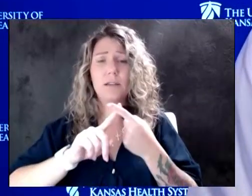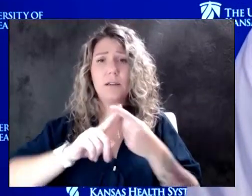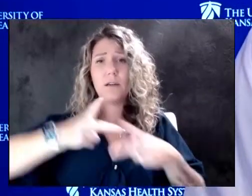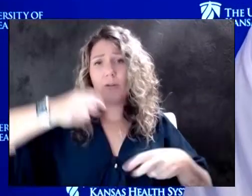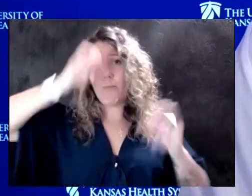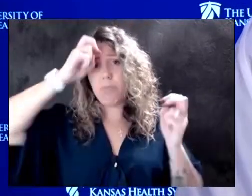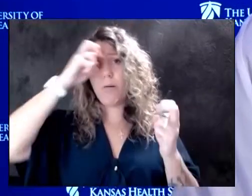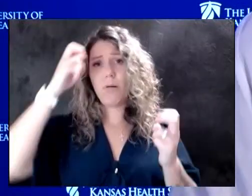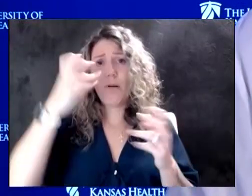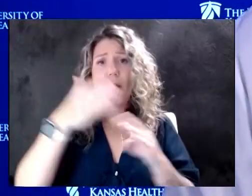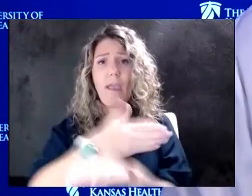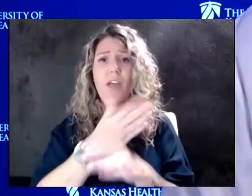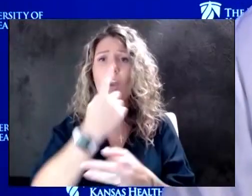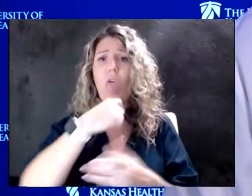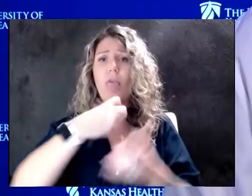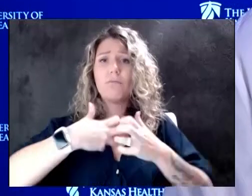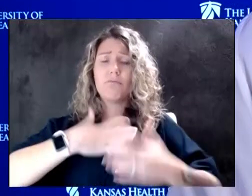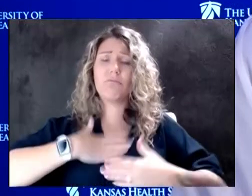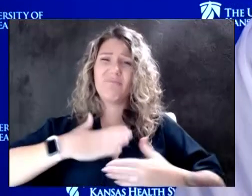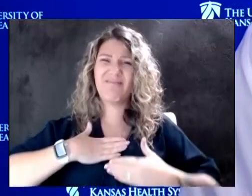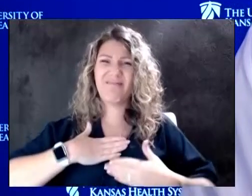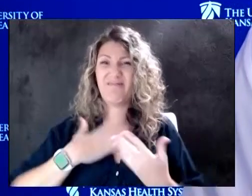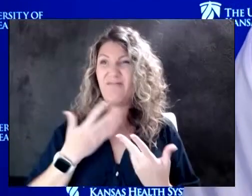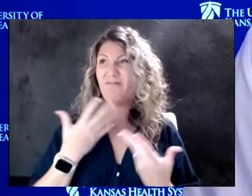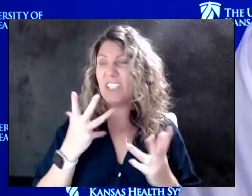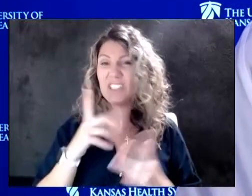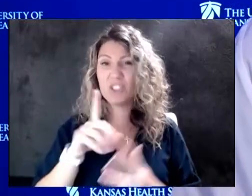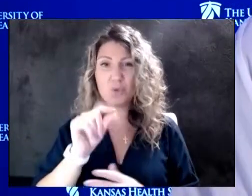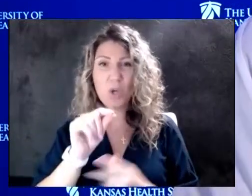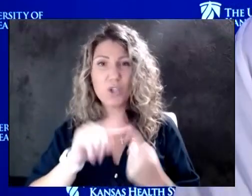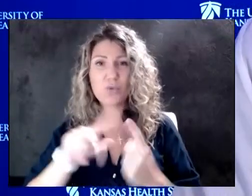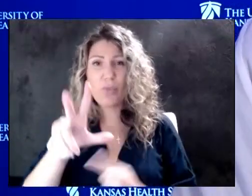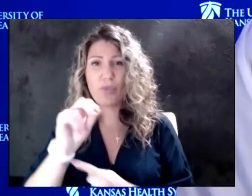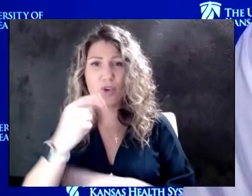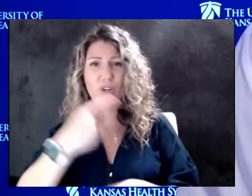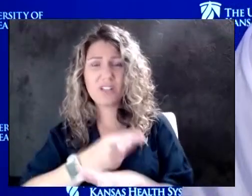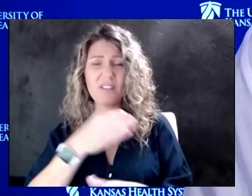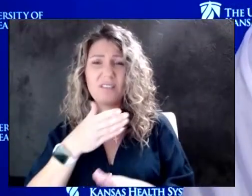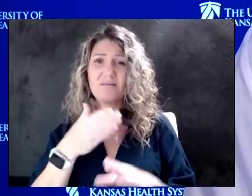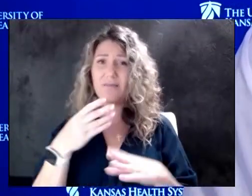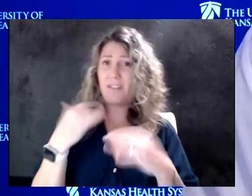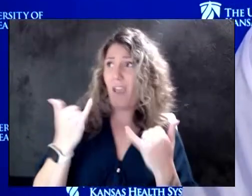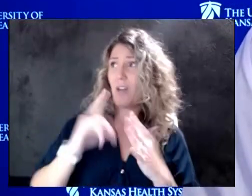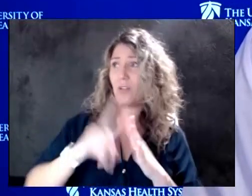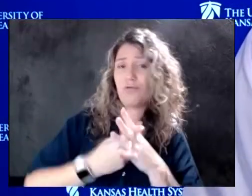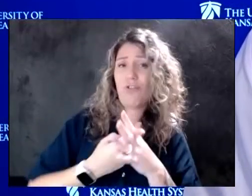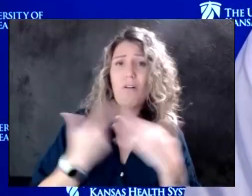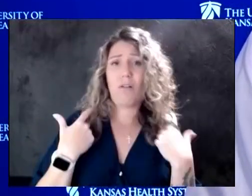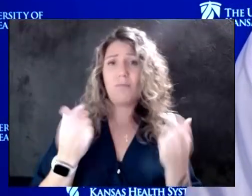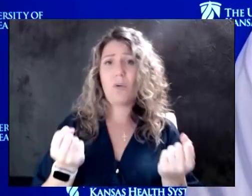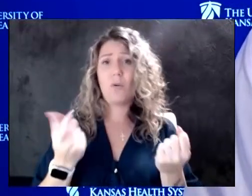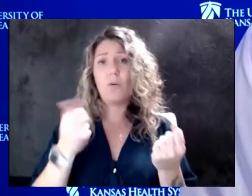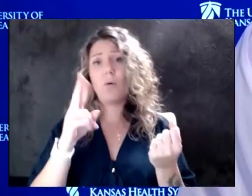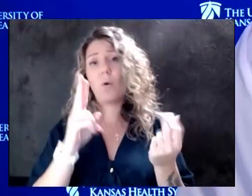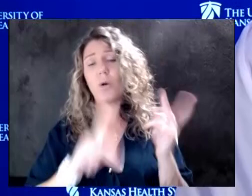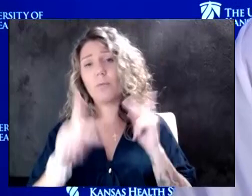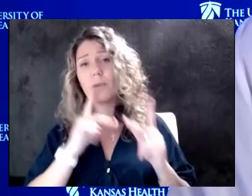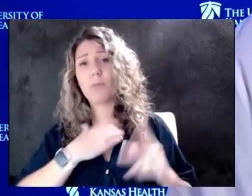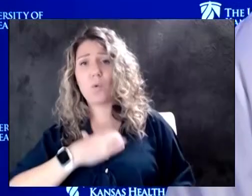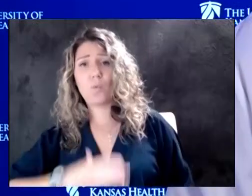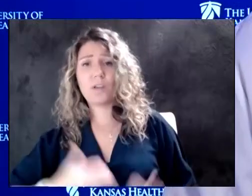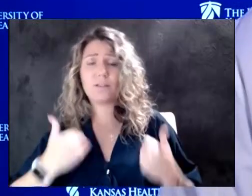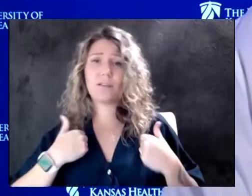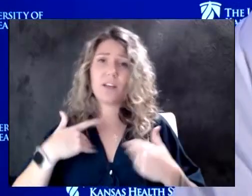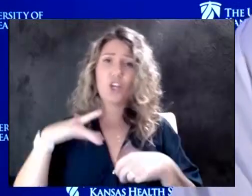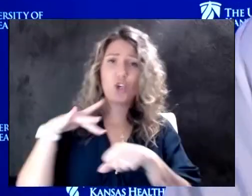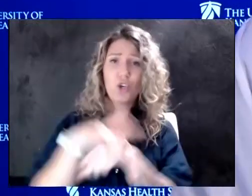they've been on the ventilator for 20 or 30 days and are now only starting to recover. or those people who wish they would have gotten the vaccine early. It is